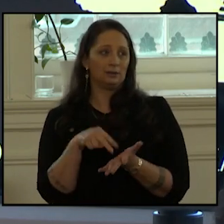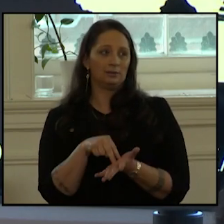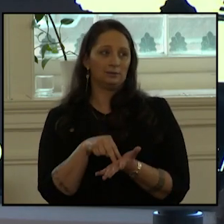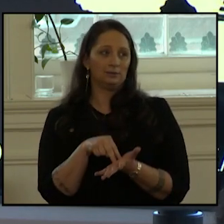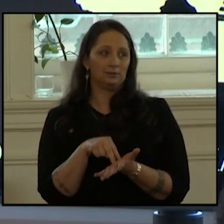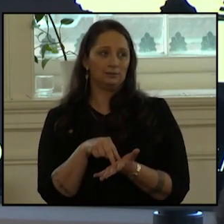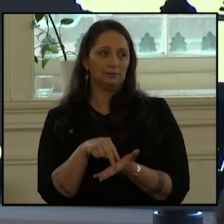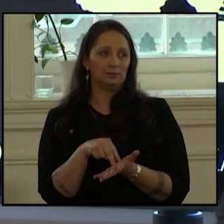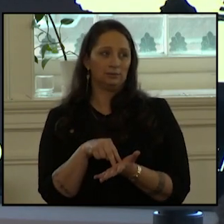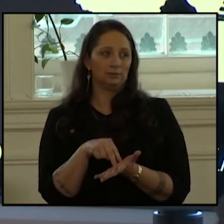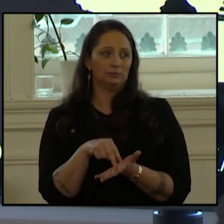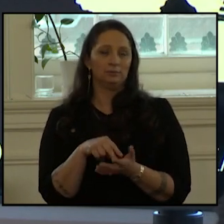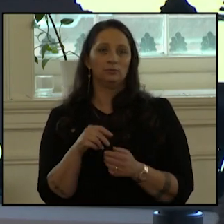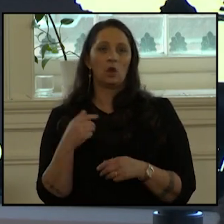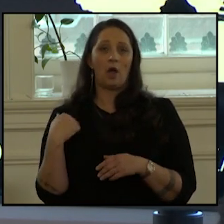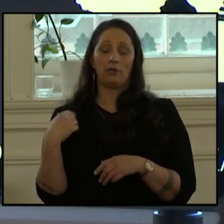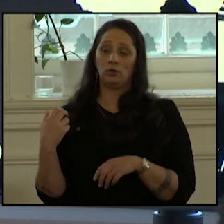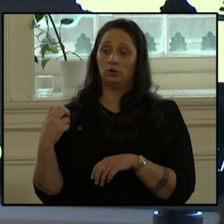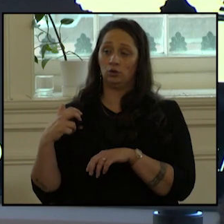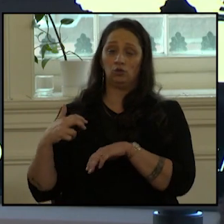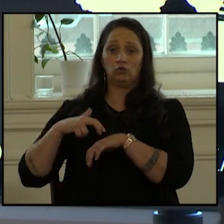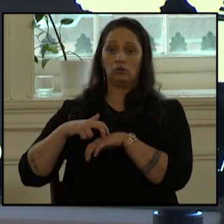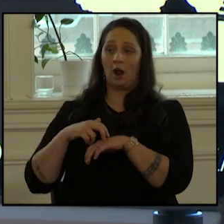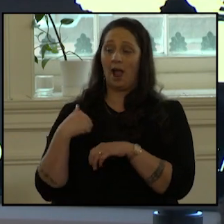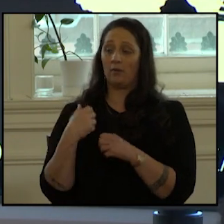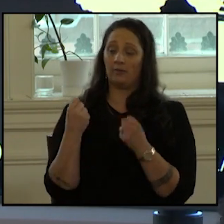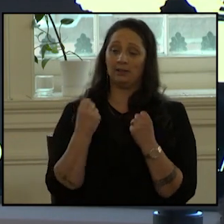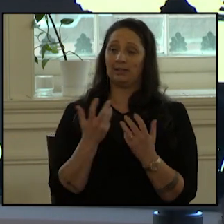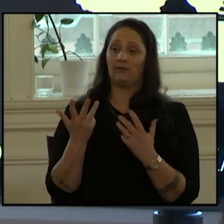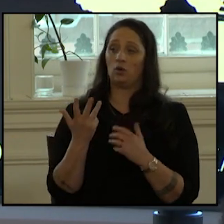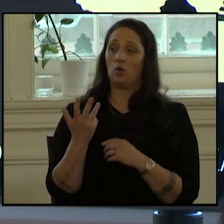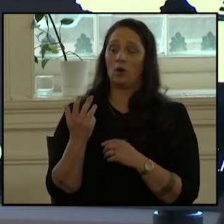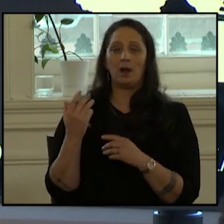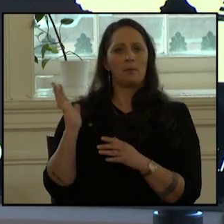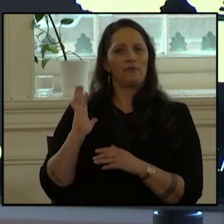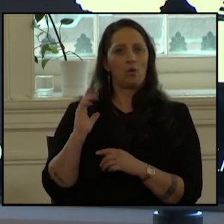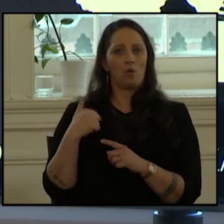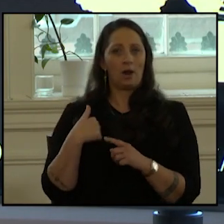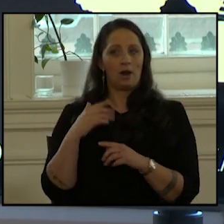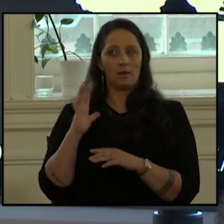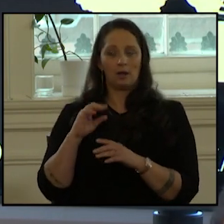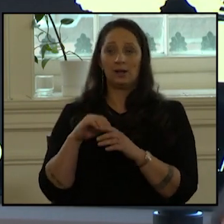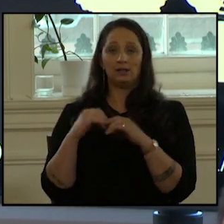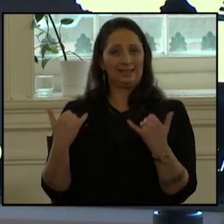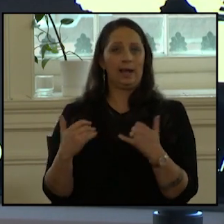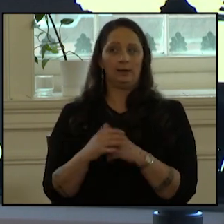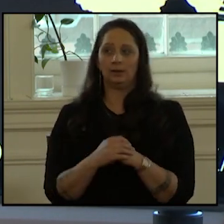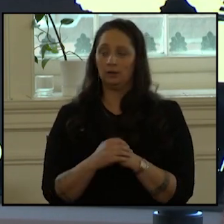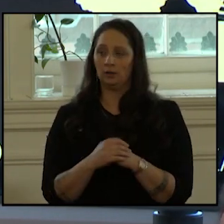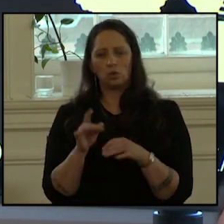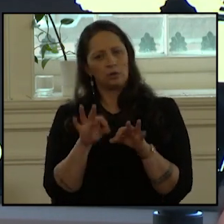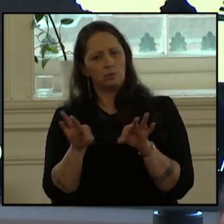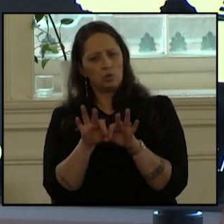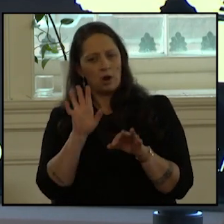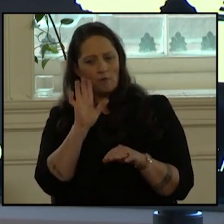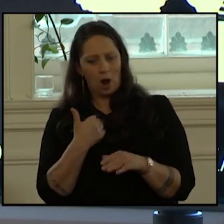those strong shoulders as we have assembled in the past as well as we have today. So it's important for our narratives, and it's important